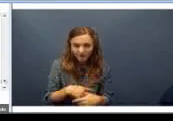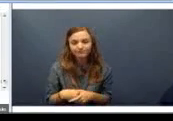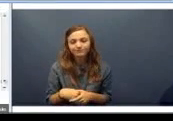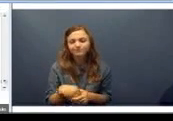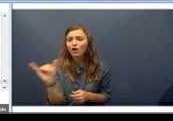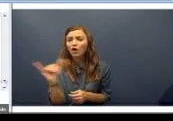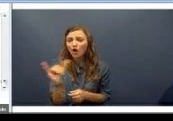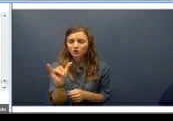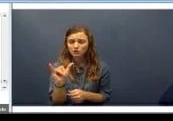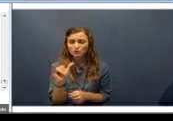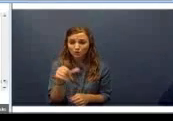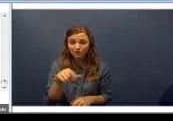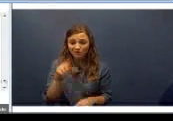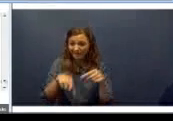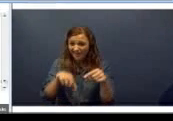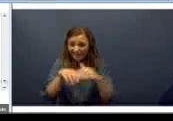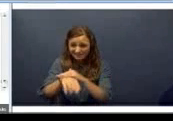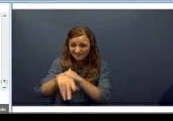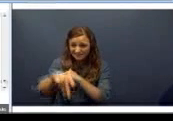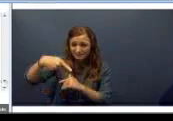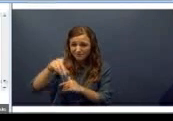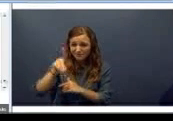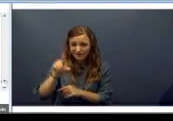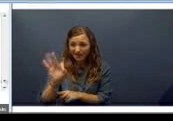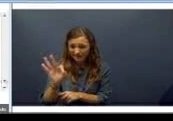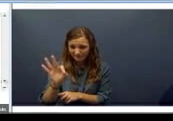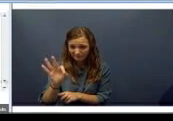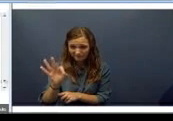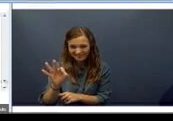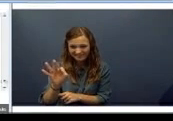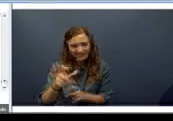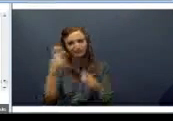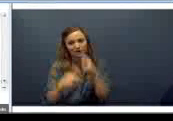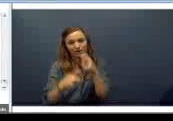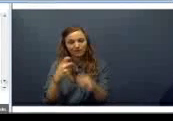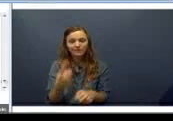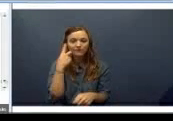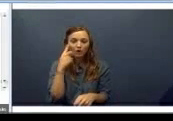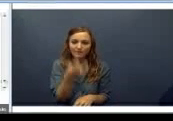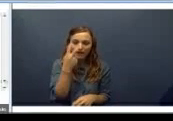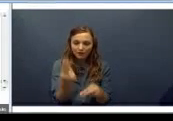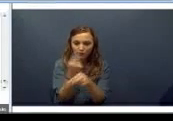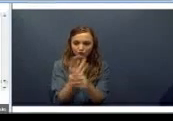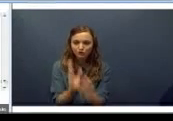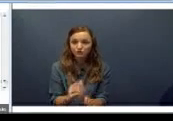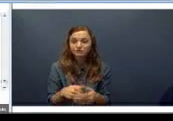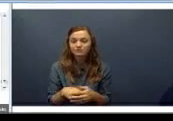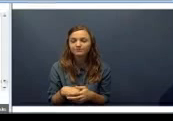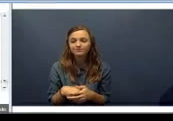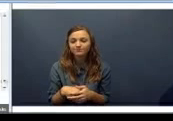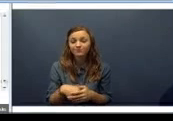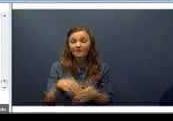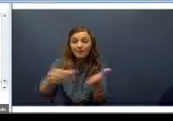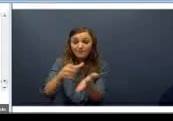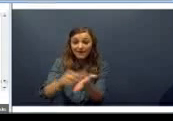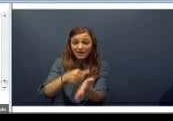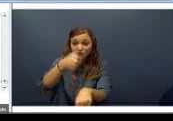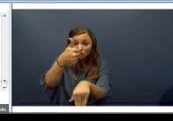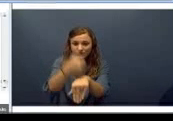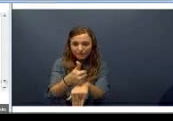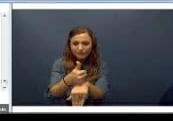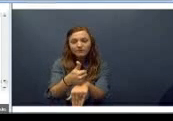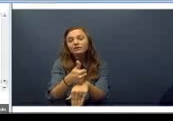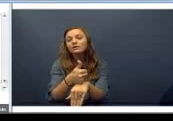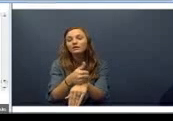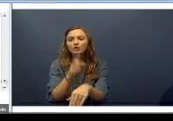not labeled correctly. Inaccessible PDFs are a big issue for blind users. Poor page structure, which has nothing